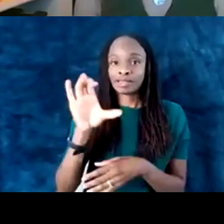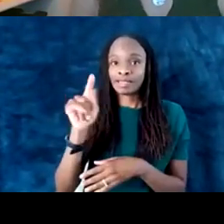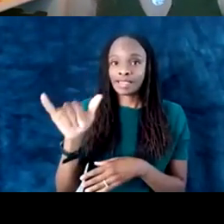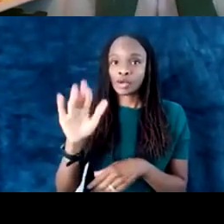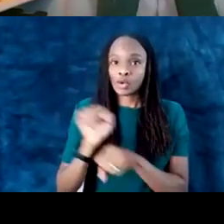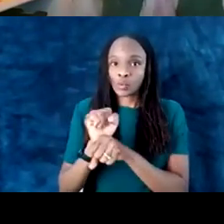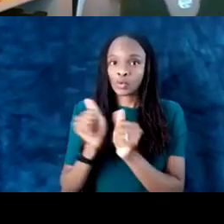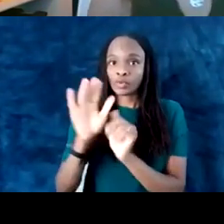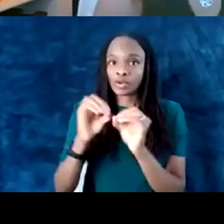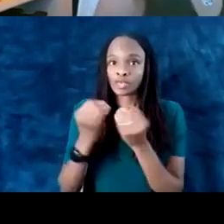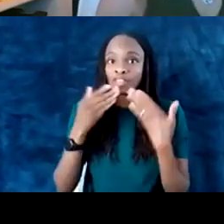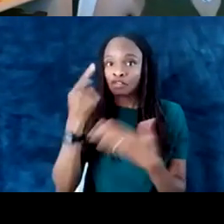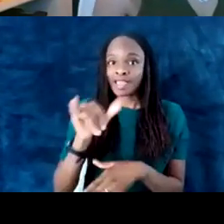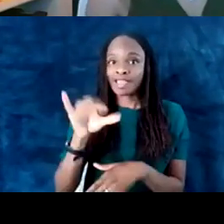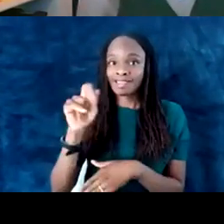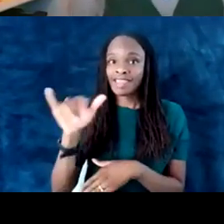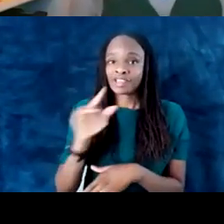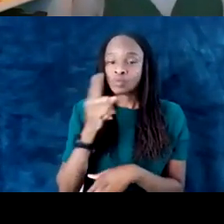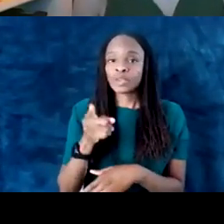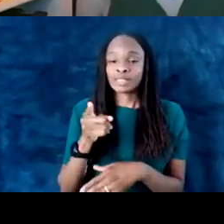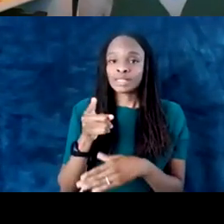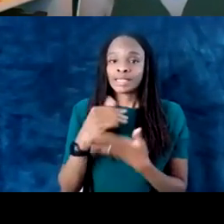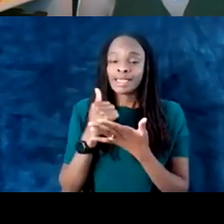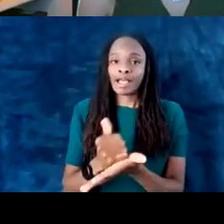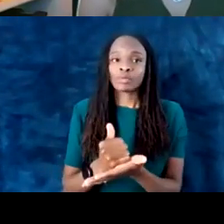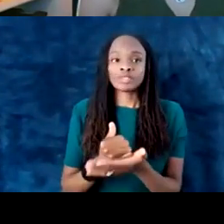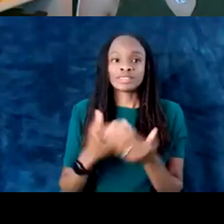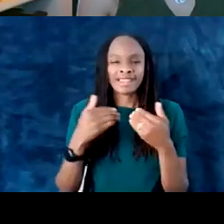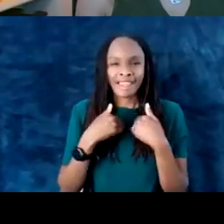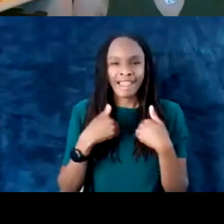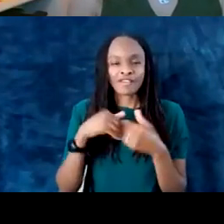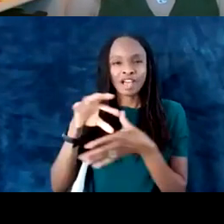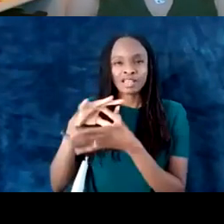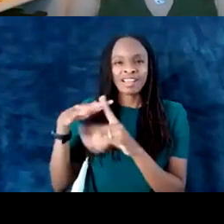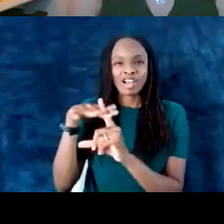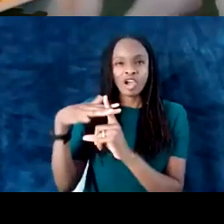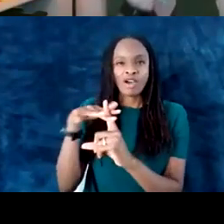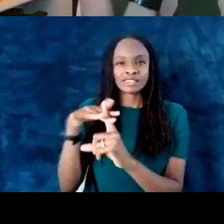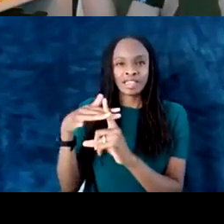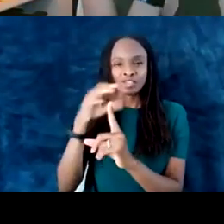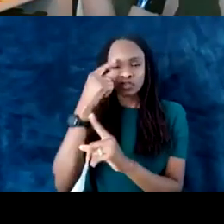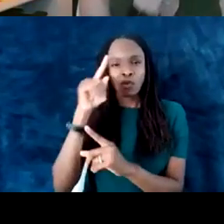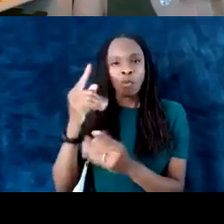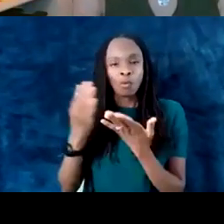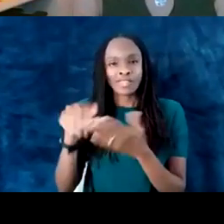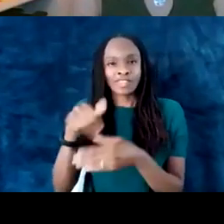Caty. It really helped to create a narrative bed and a context for which this other research could